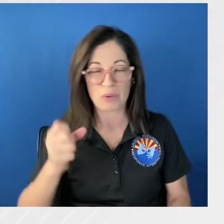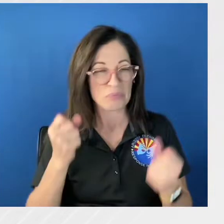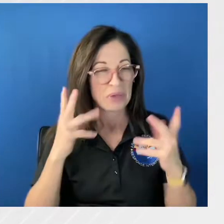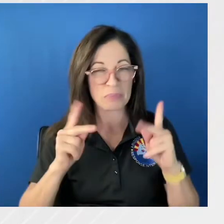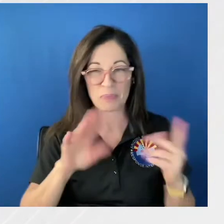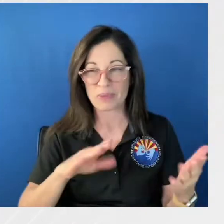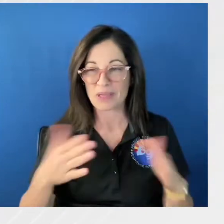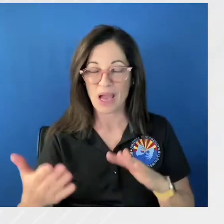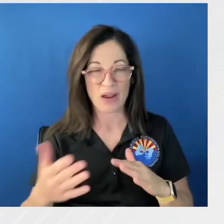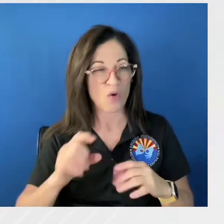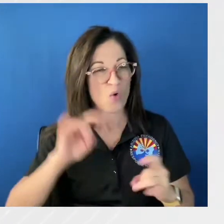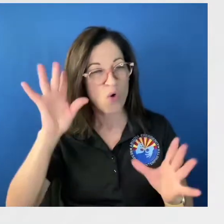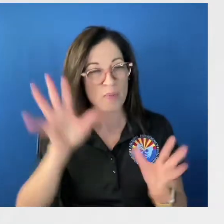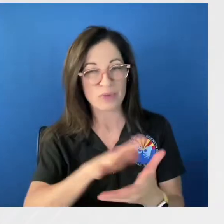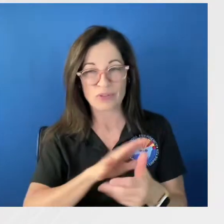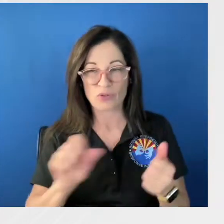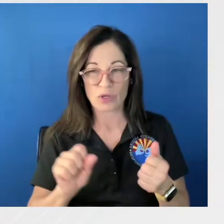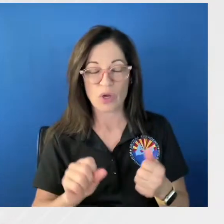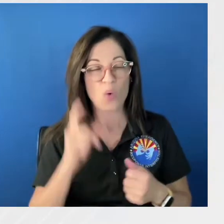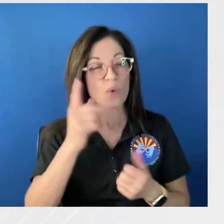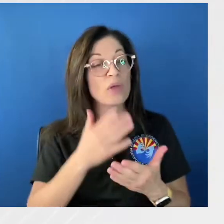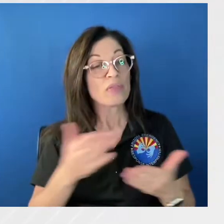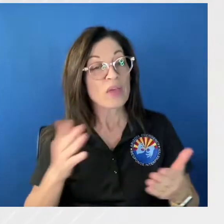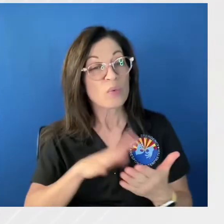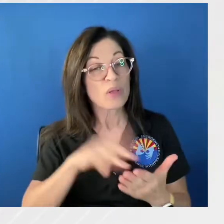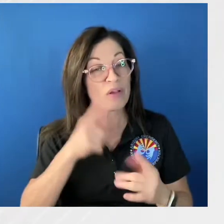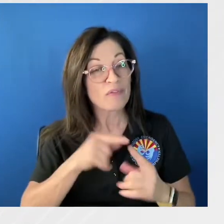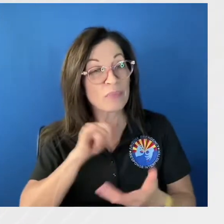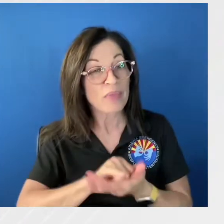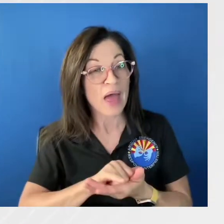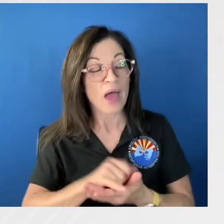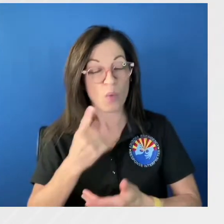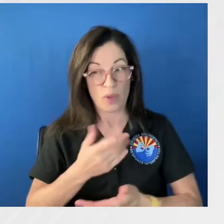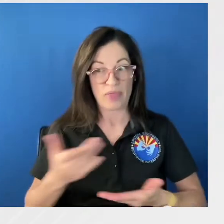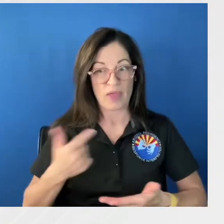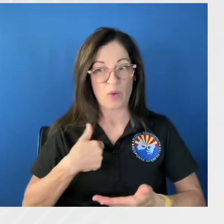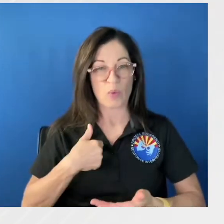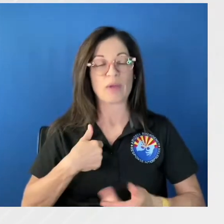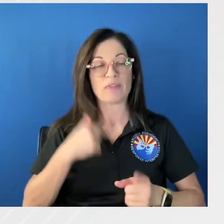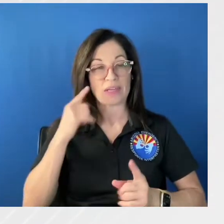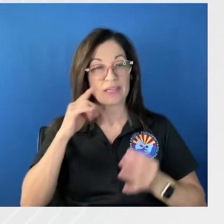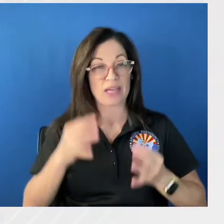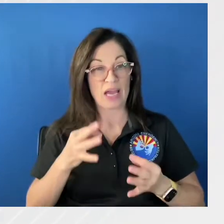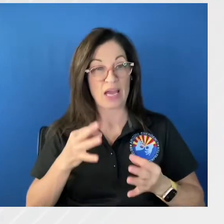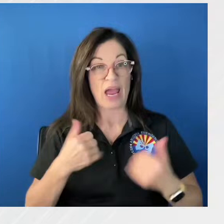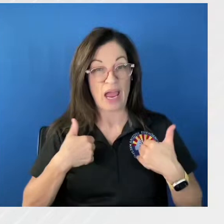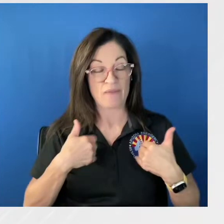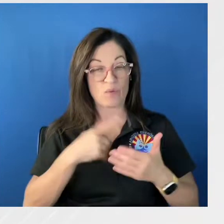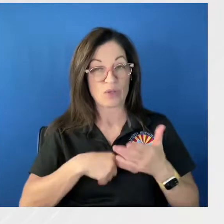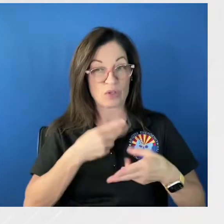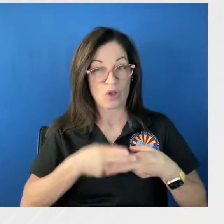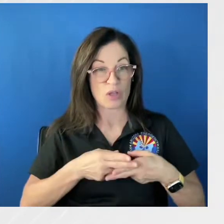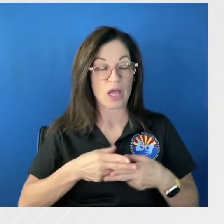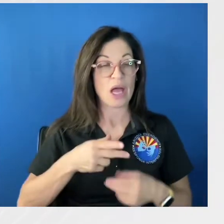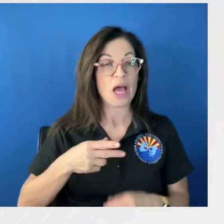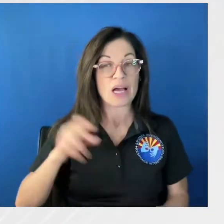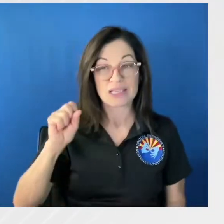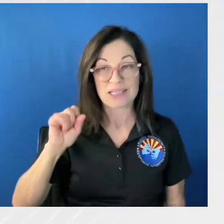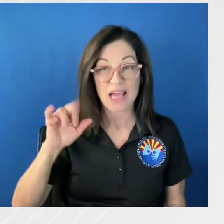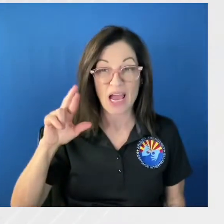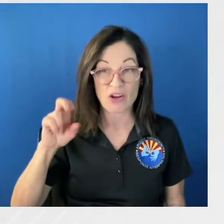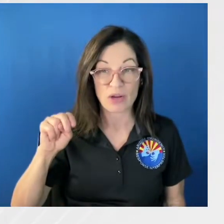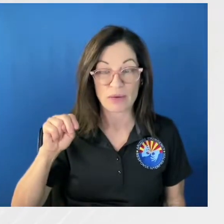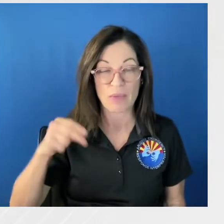One of the things they learned out of that, and one of the things we've equipped ourselves in San Bernardino County with, is a siren called a high-low siren. And it makes a